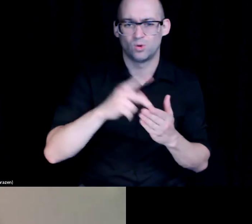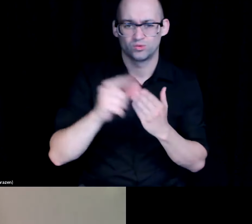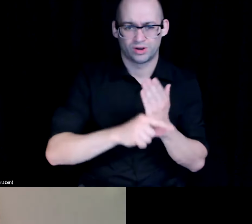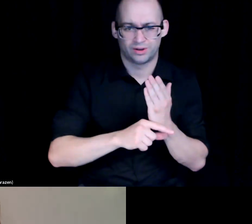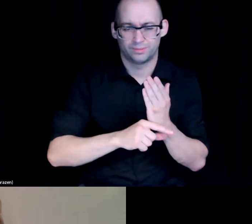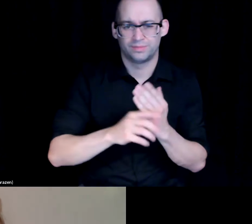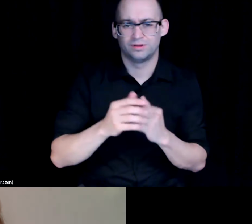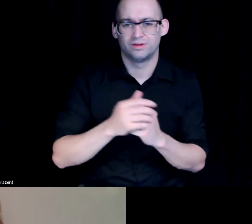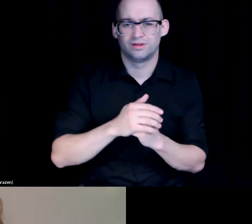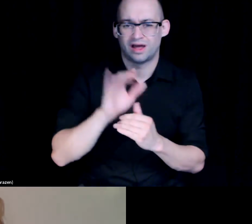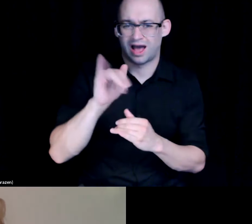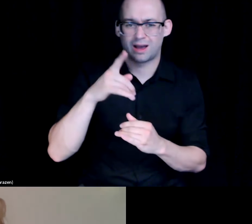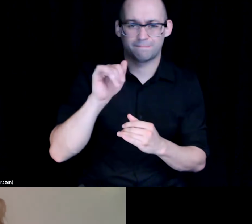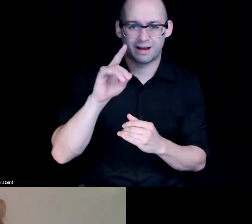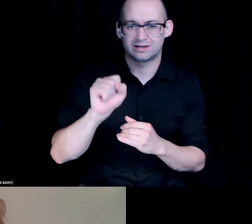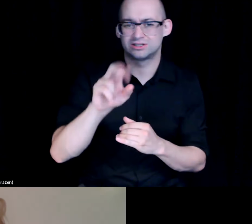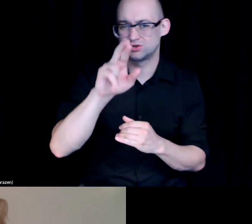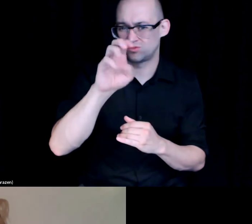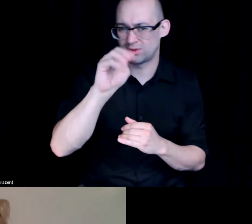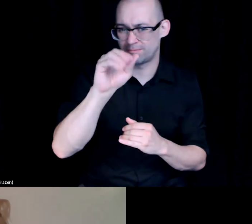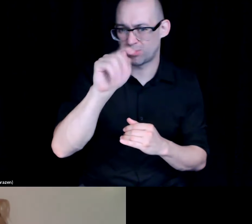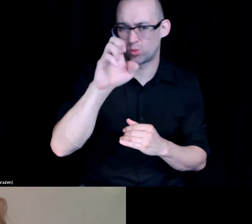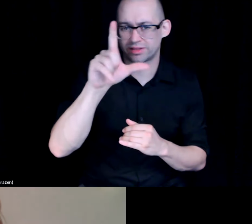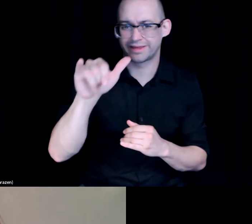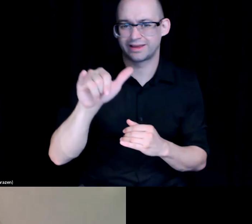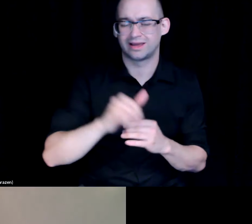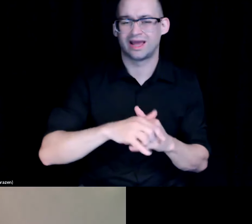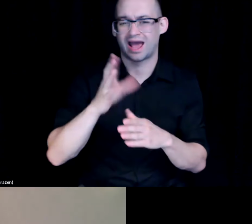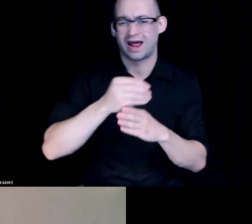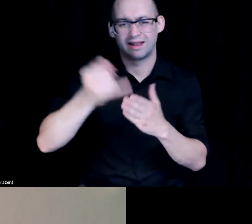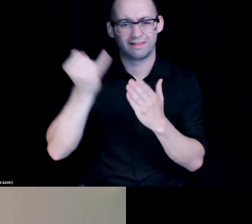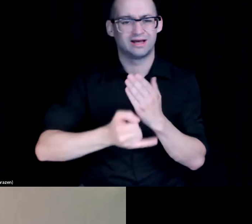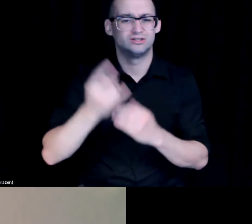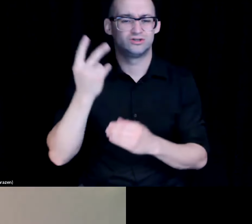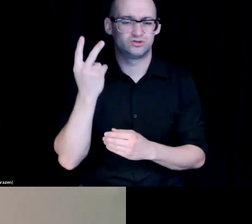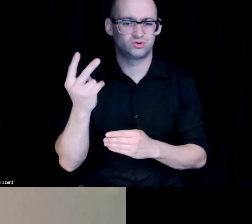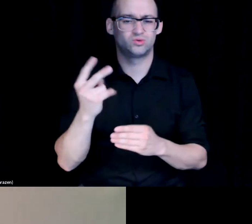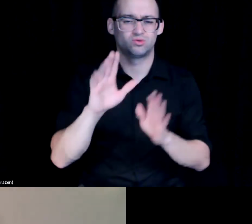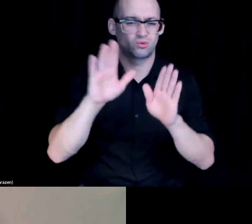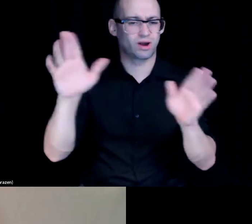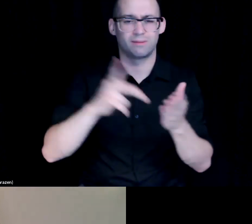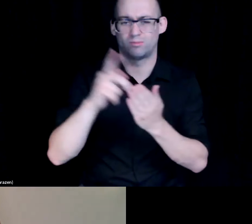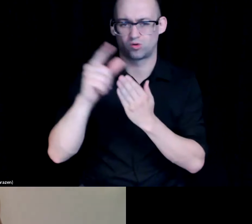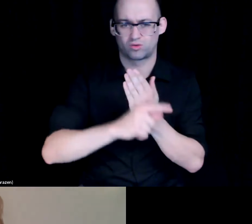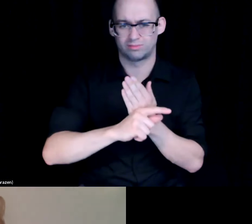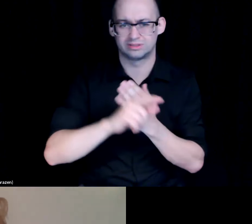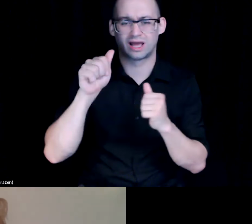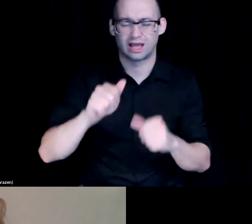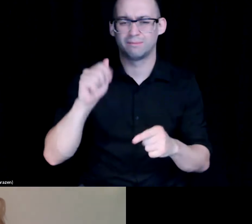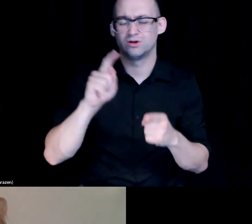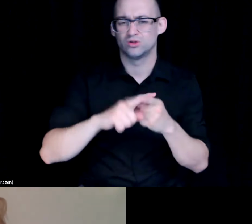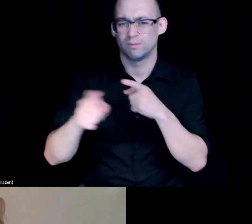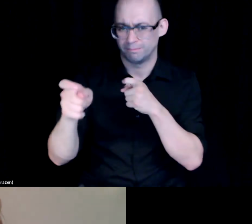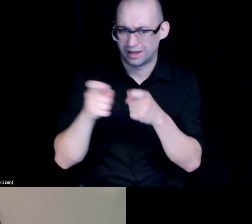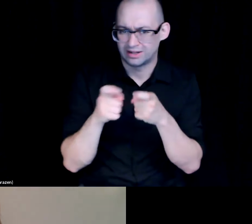trained on iPads remotely through our trainers. And lastly, 2 really big, amazing programs we've been able to